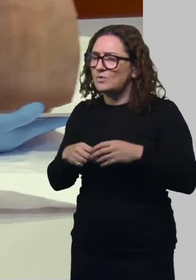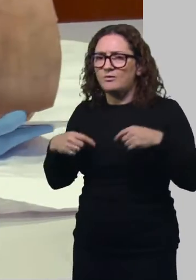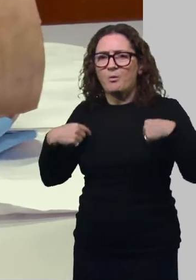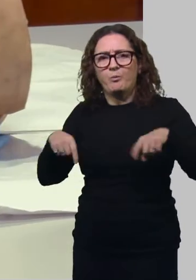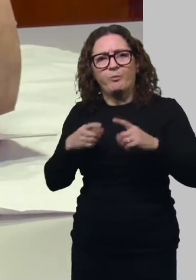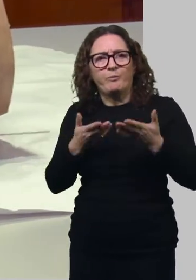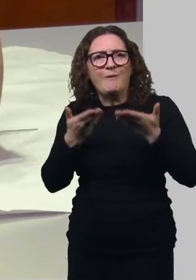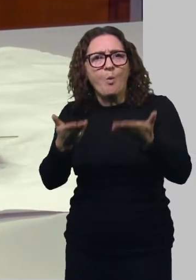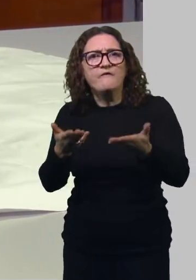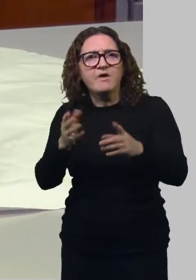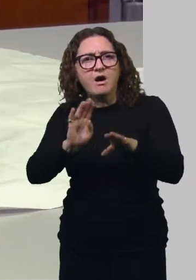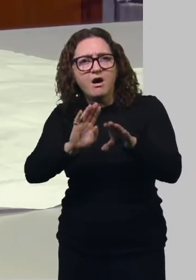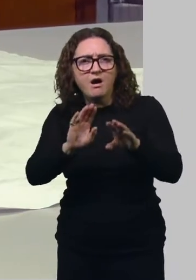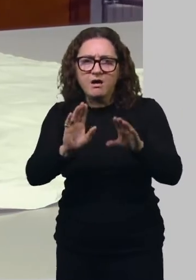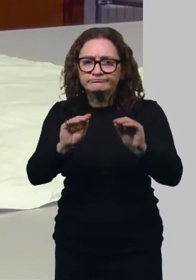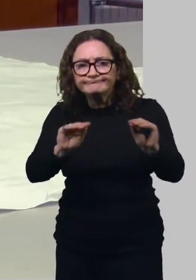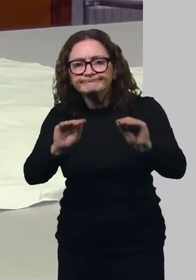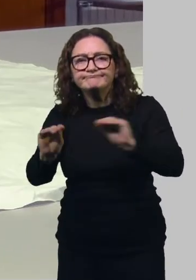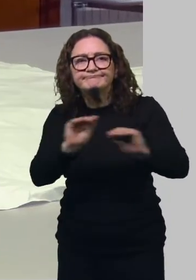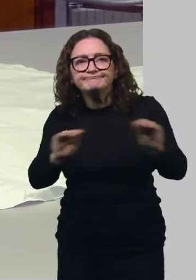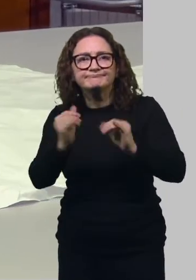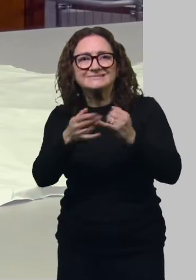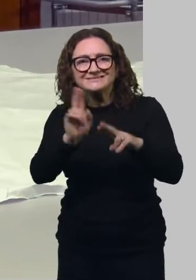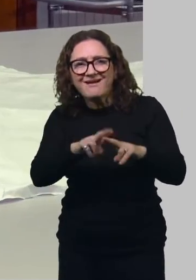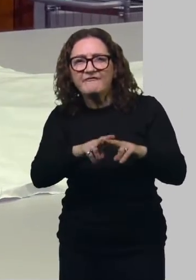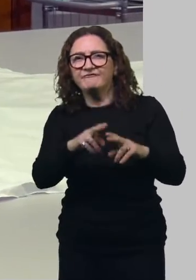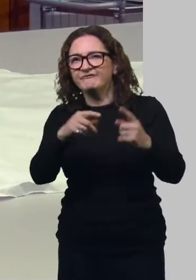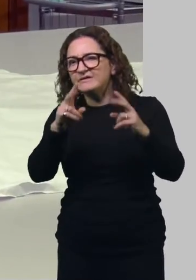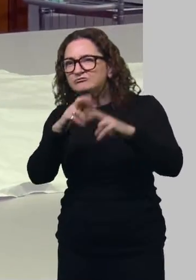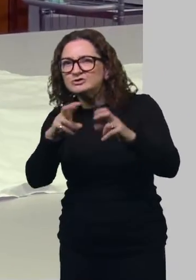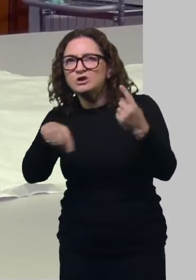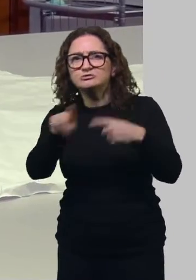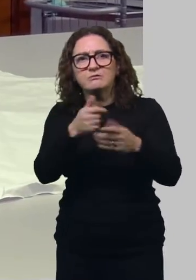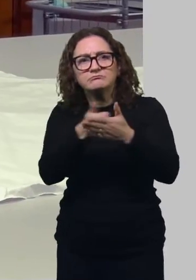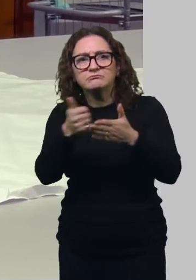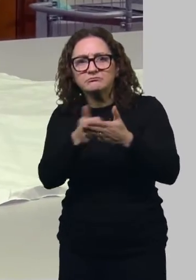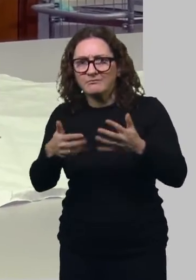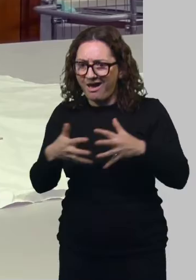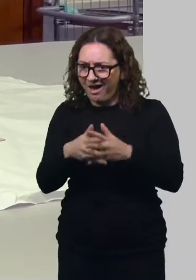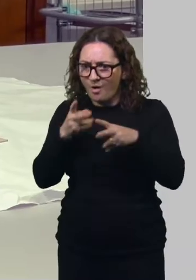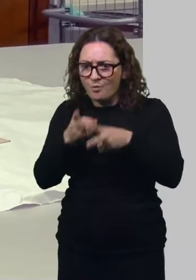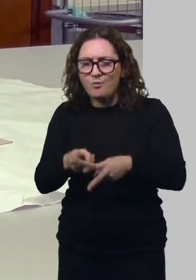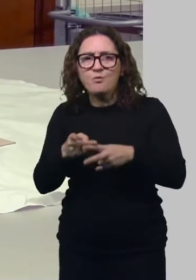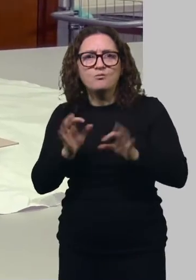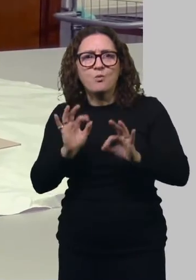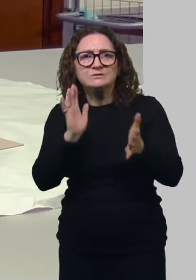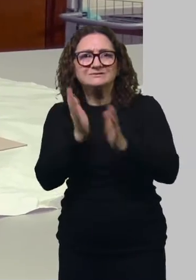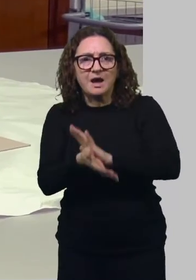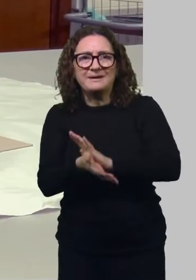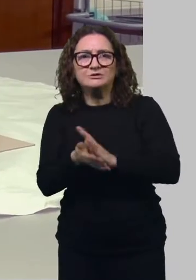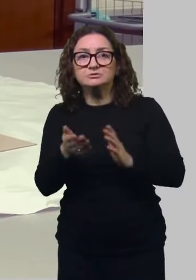damage. Improper storage can also affect the longevity of the collection. Collection items stored on open